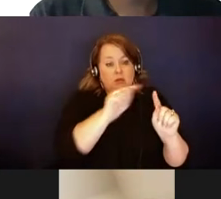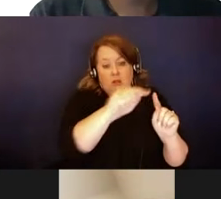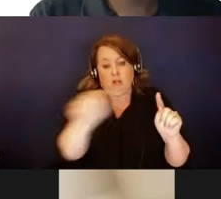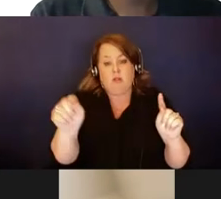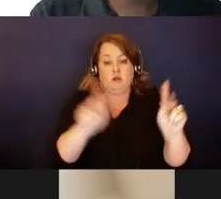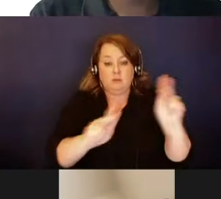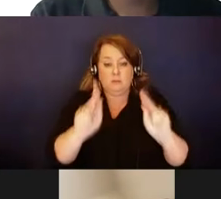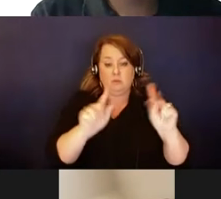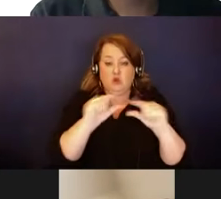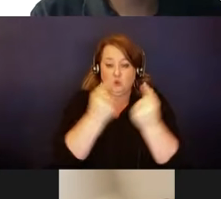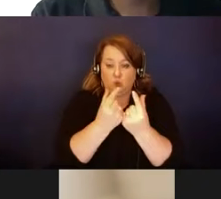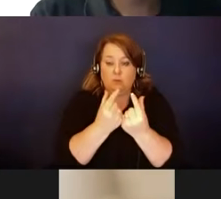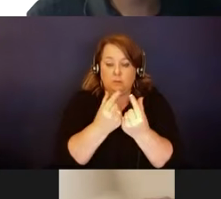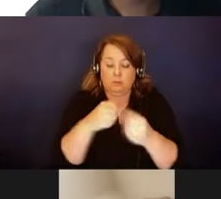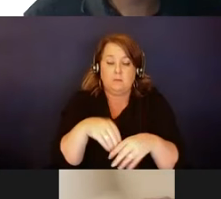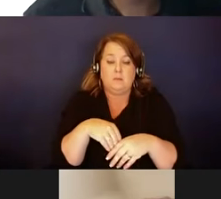Okay,